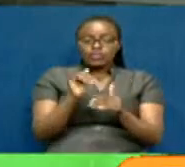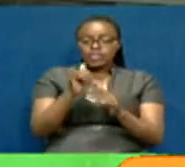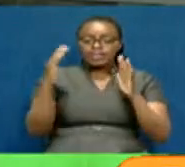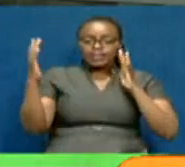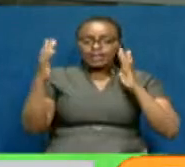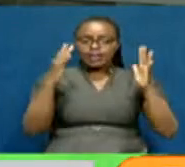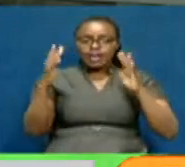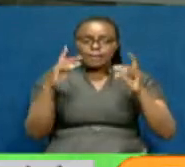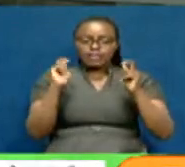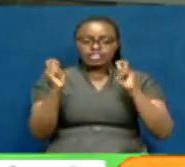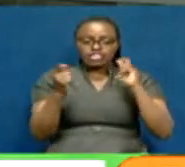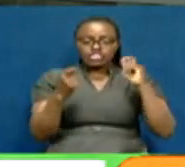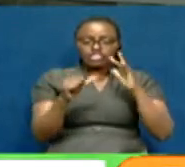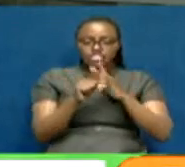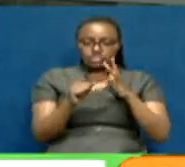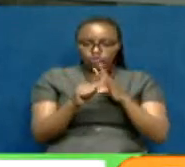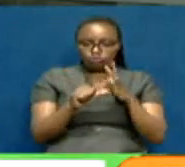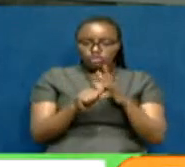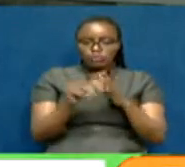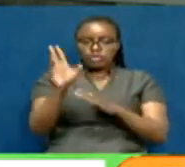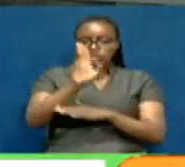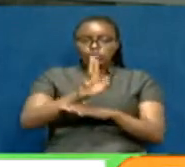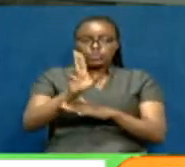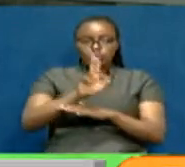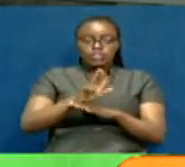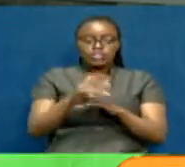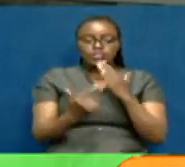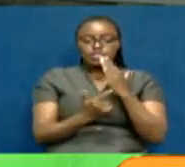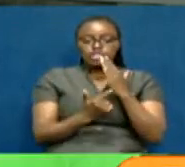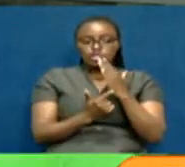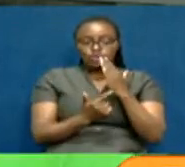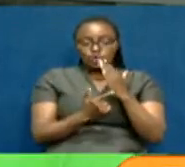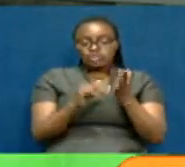change crisis using technology. So basically we came